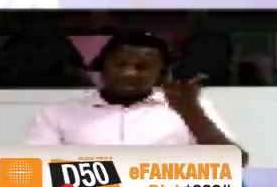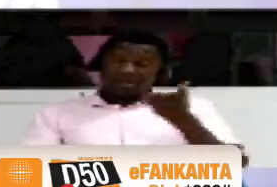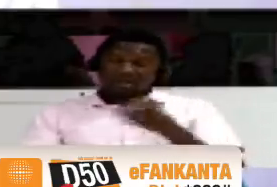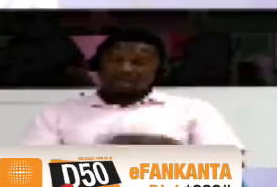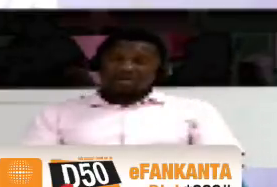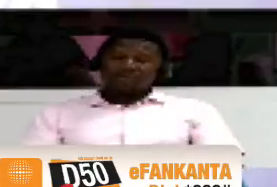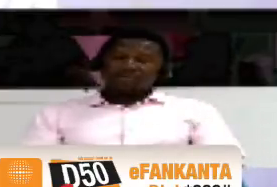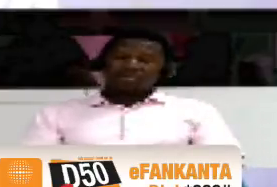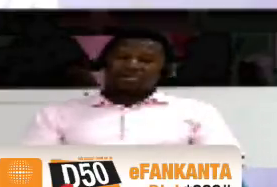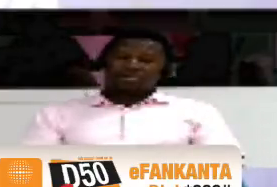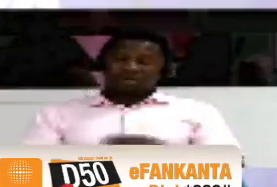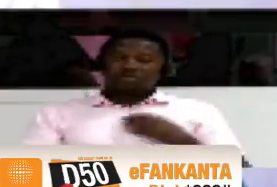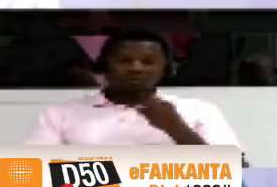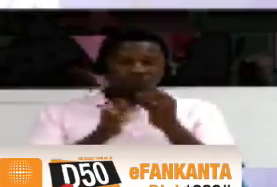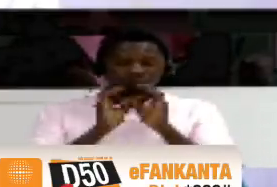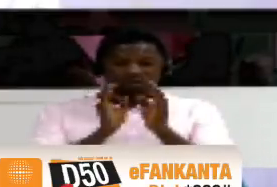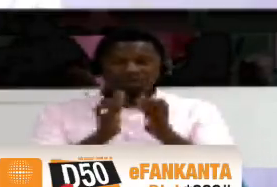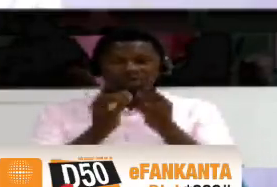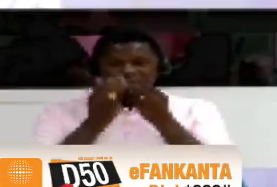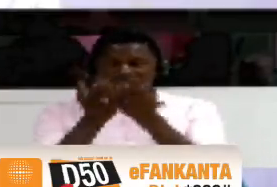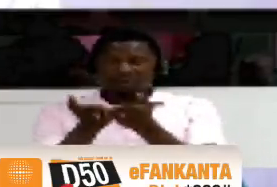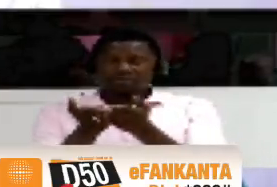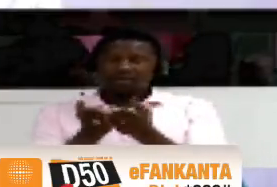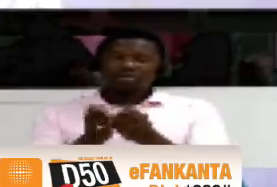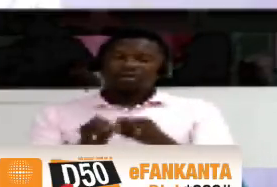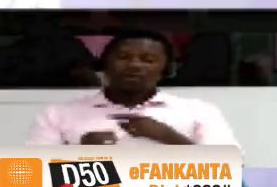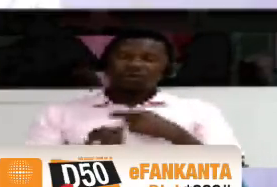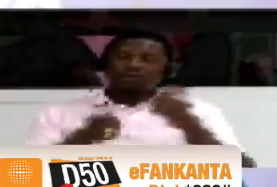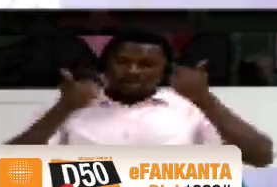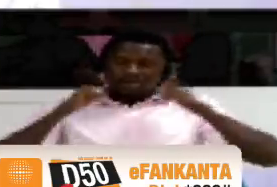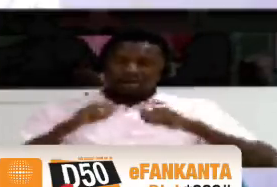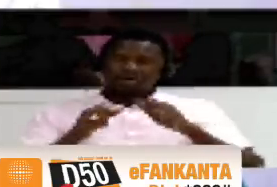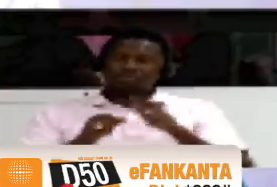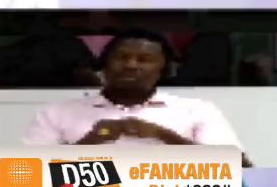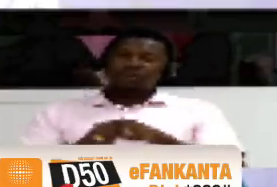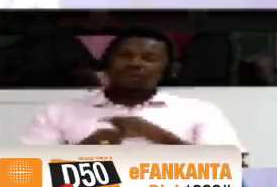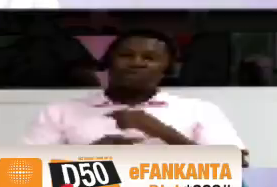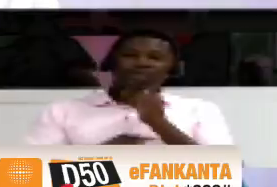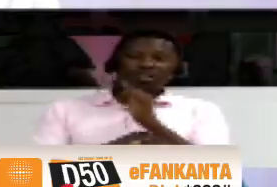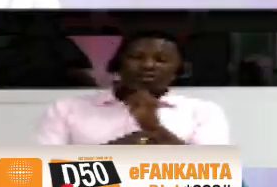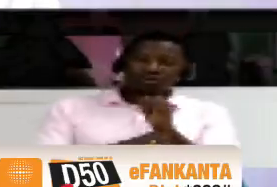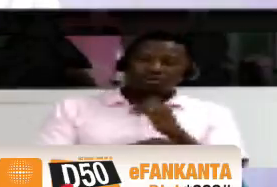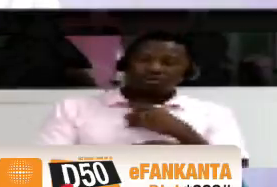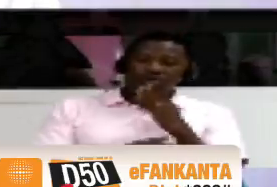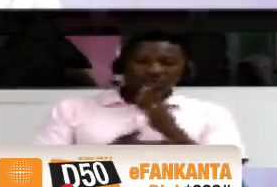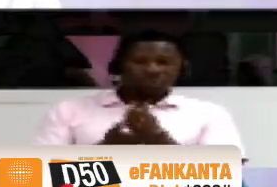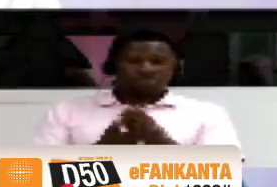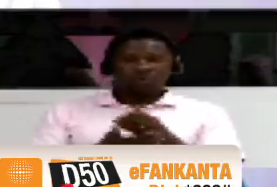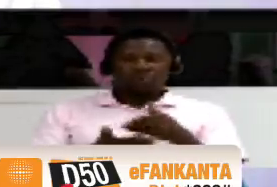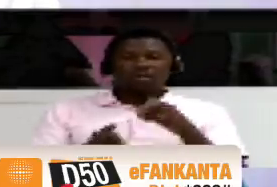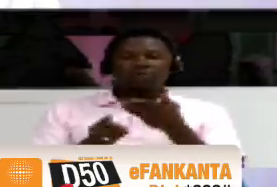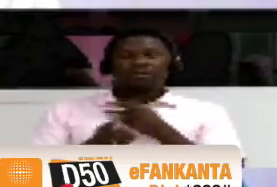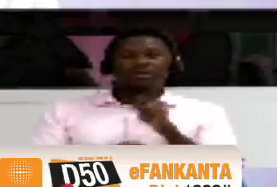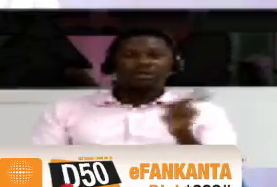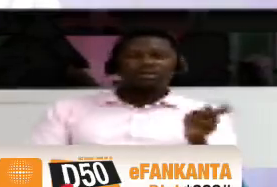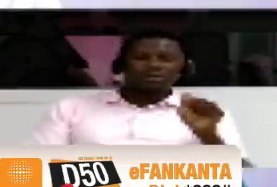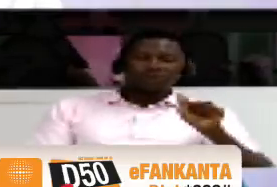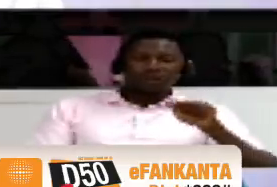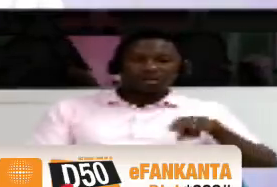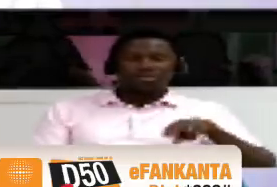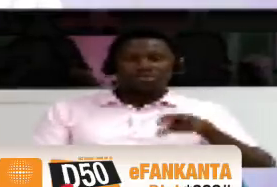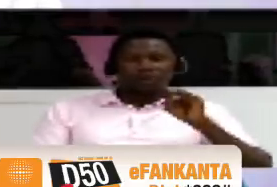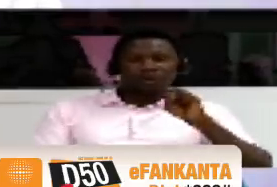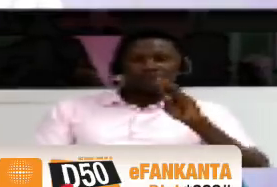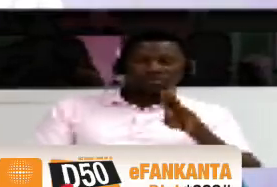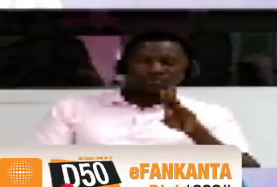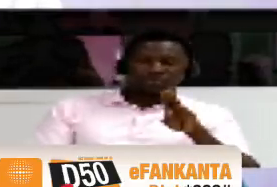alleged. So that's exactly what was also happening, and the issue was obviously with Gamsu. They were also